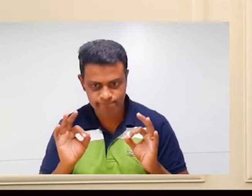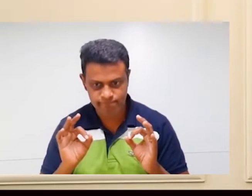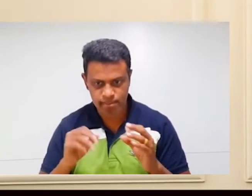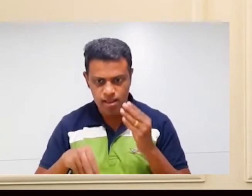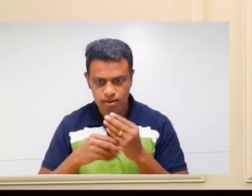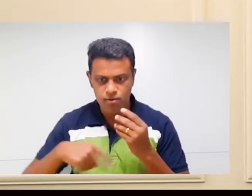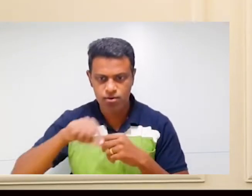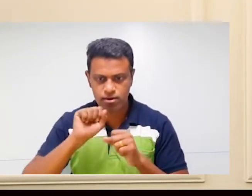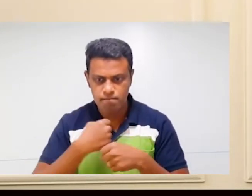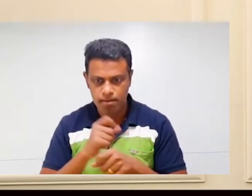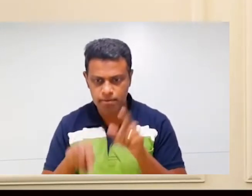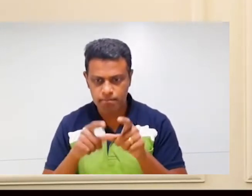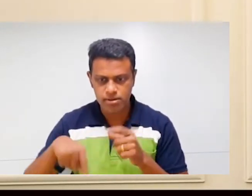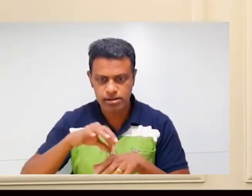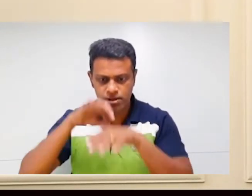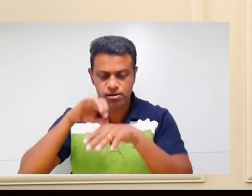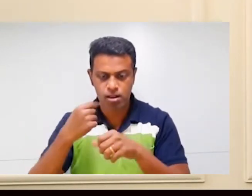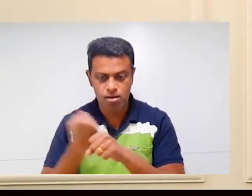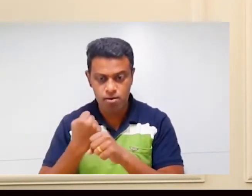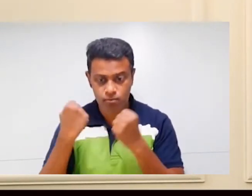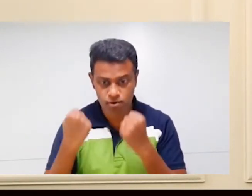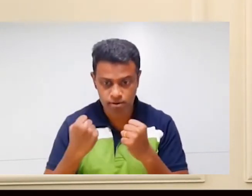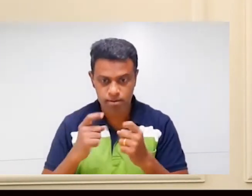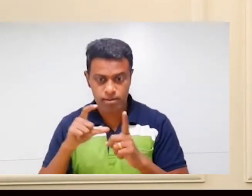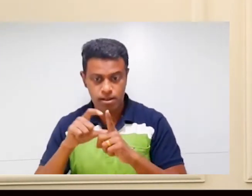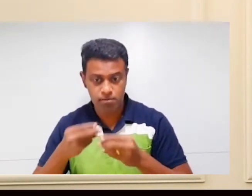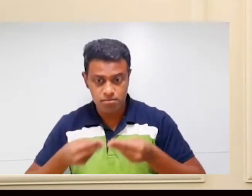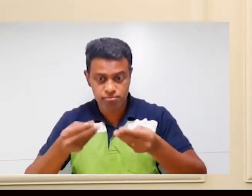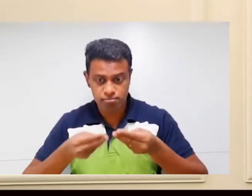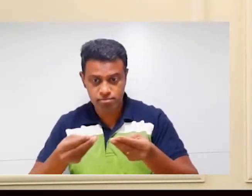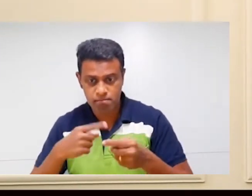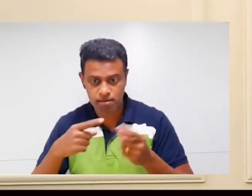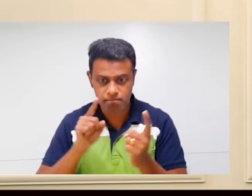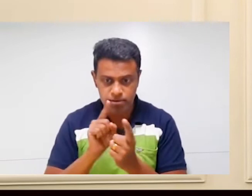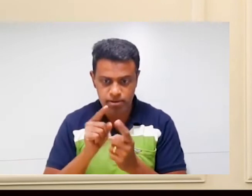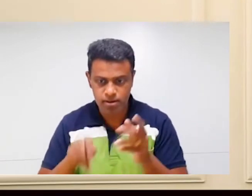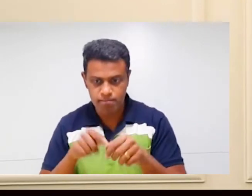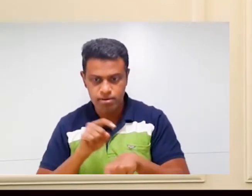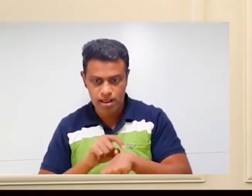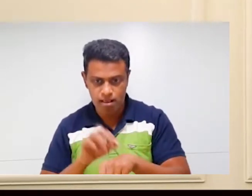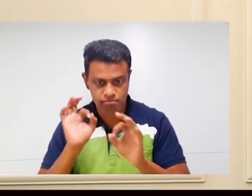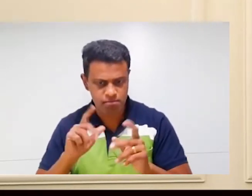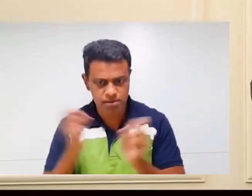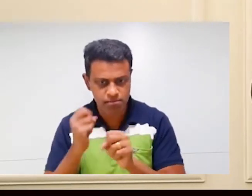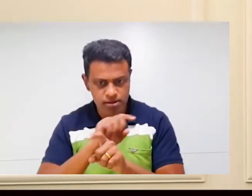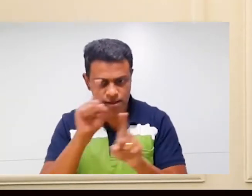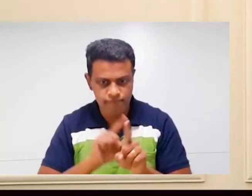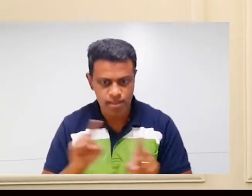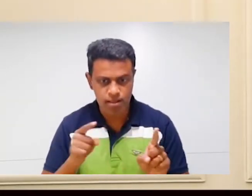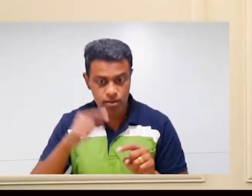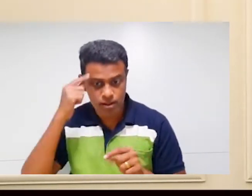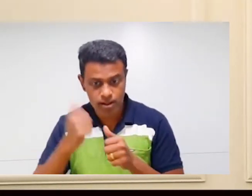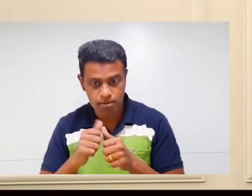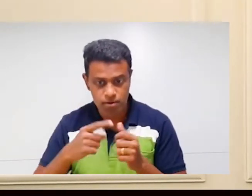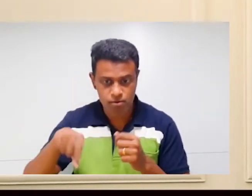special. It is not about transaction. As a company, you never represent a transaction. You represent the entire emotional eco-being